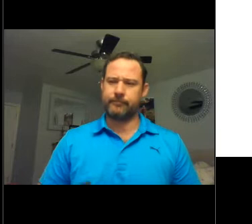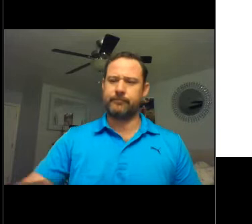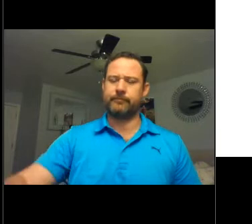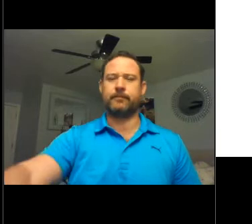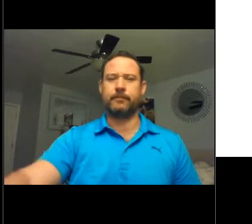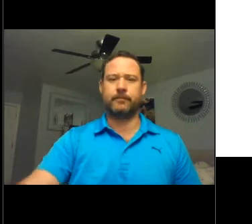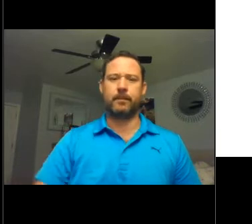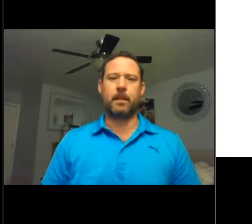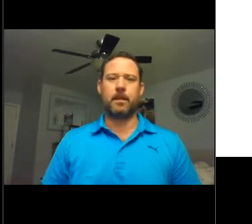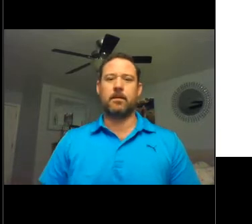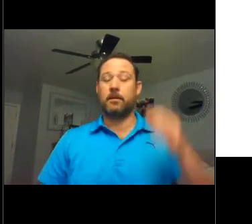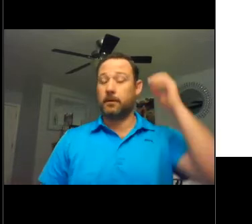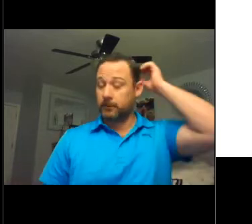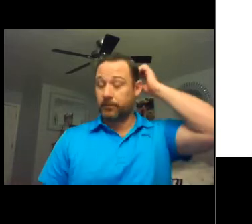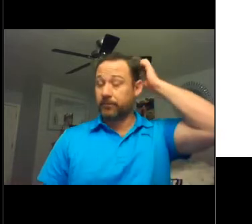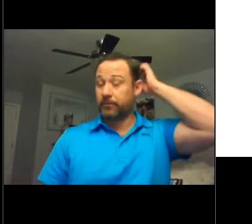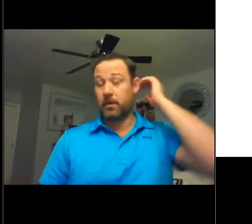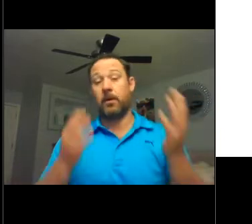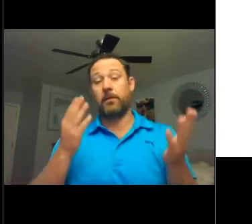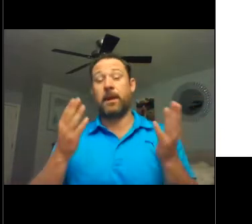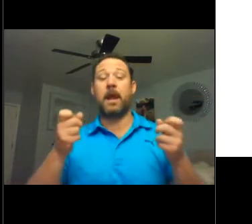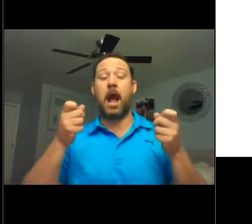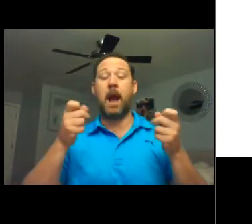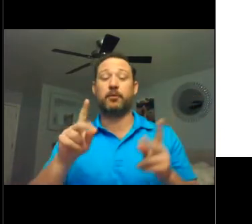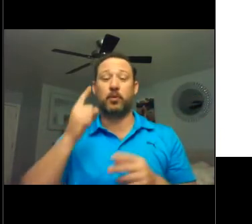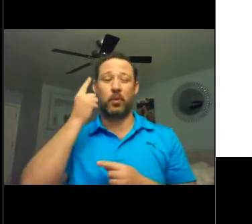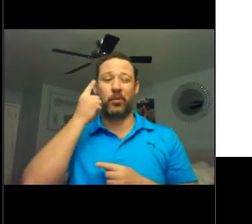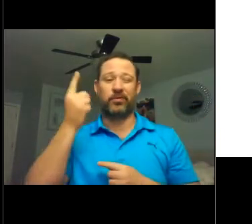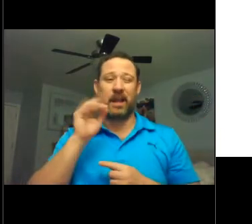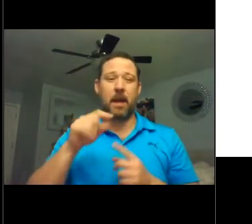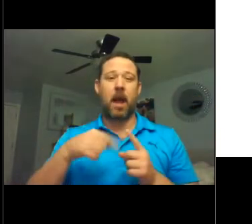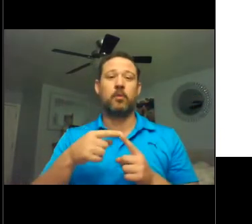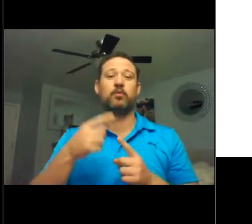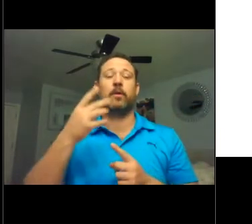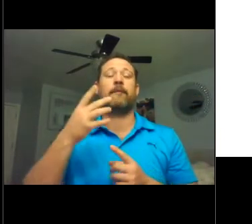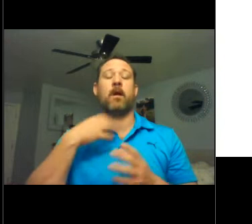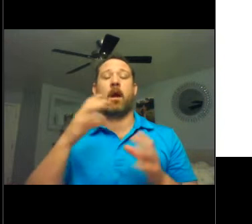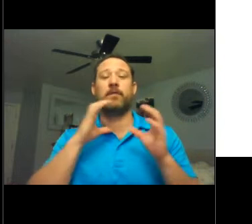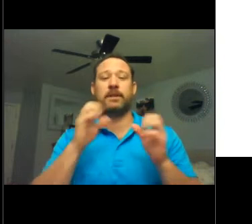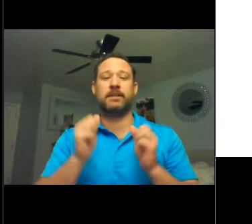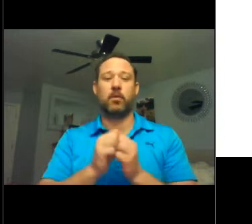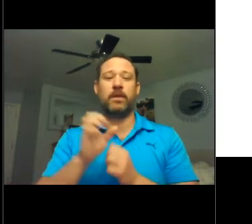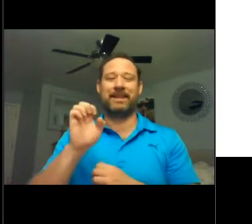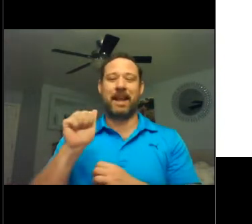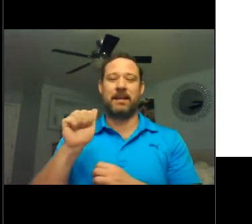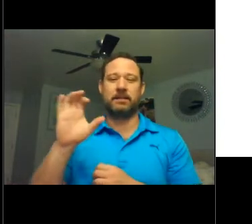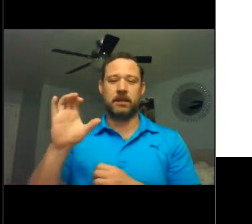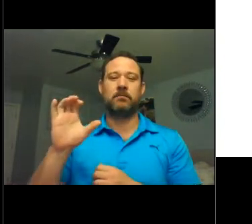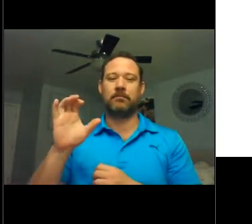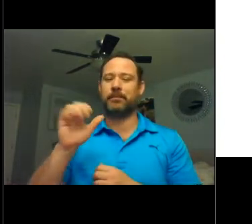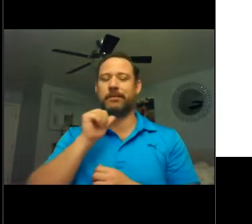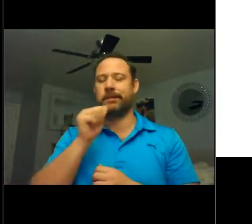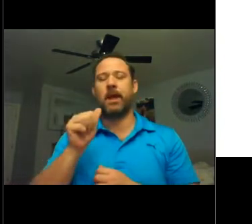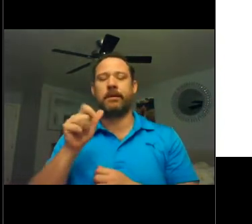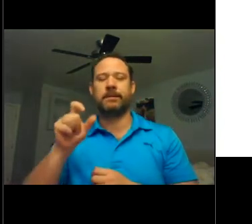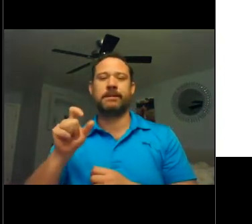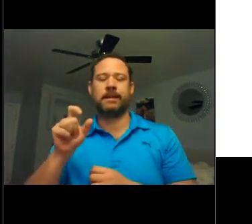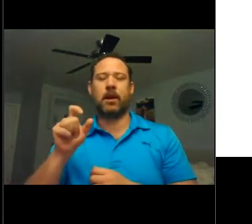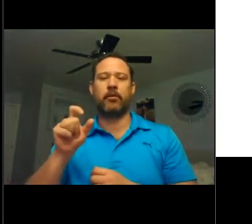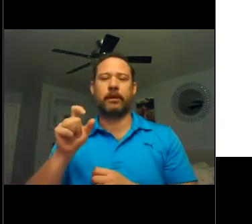be opportunities to think about this and have conversations with EAC, but not necessarily